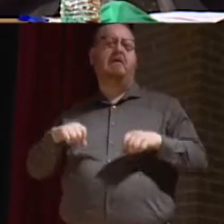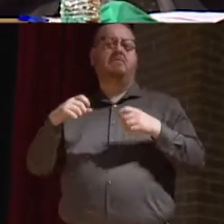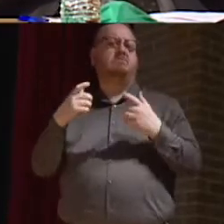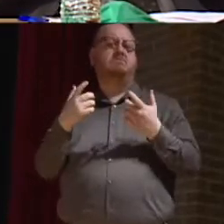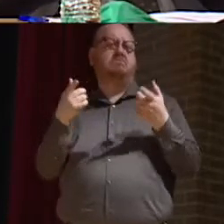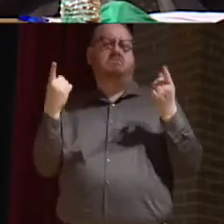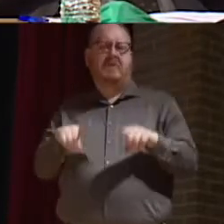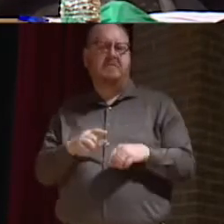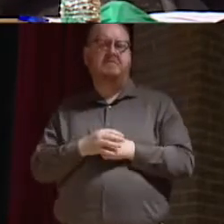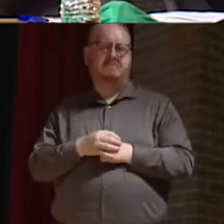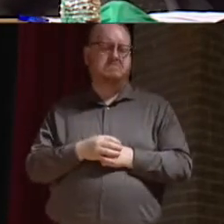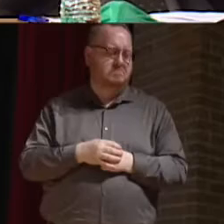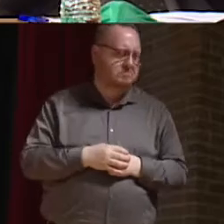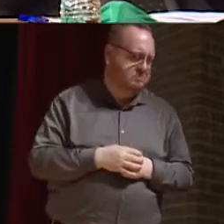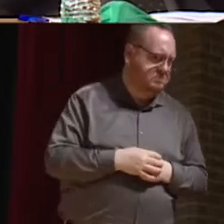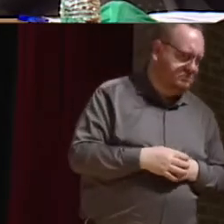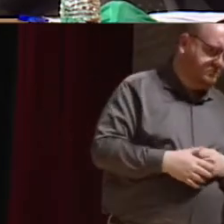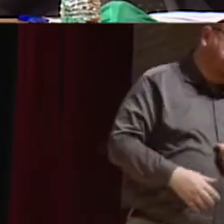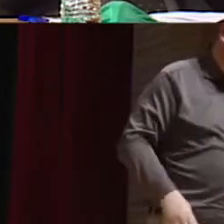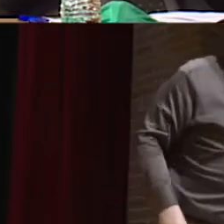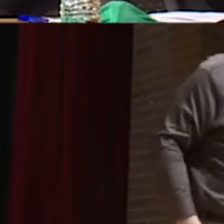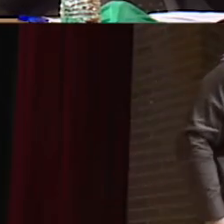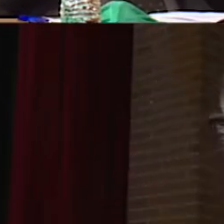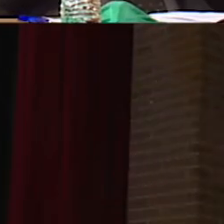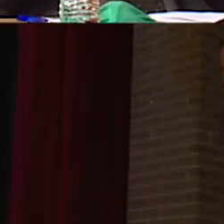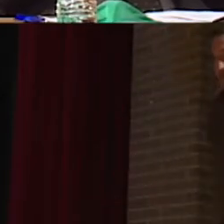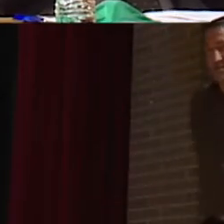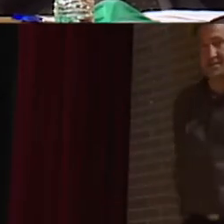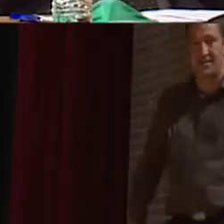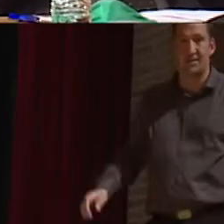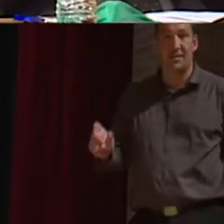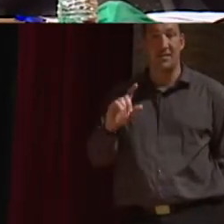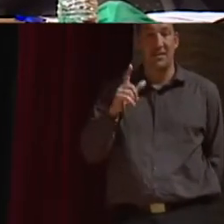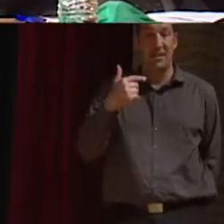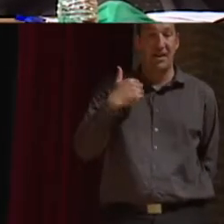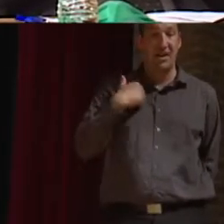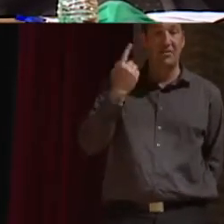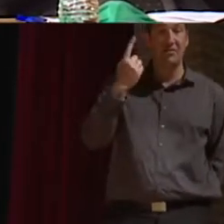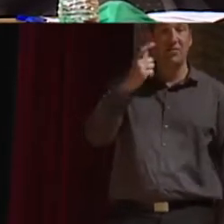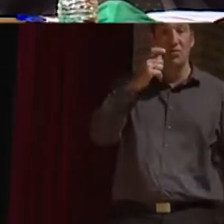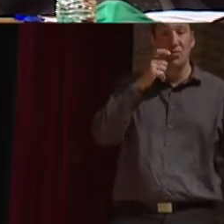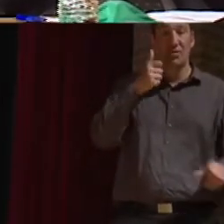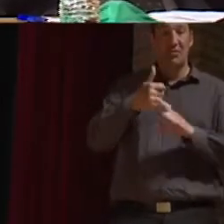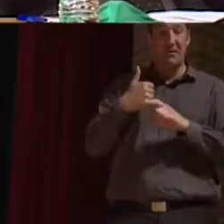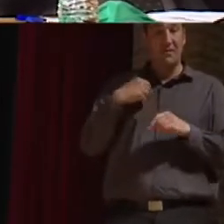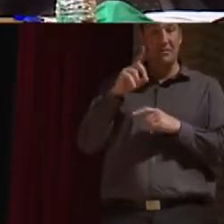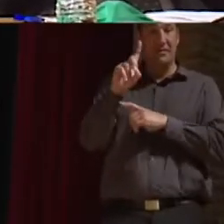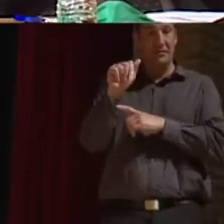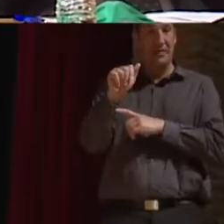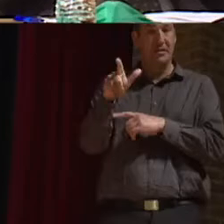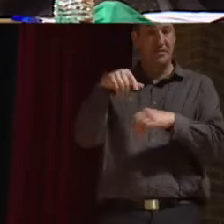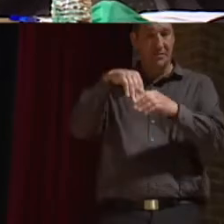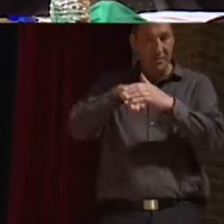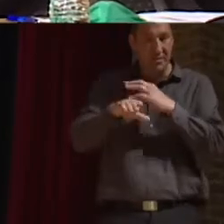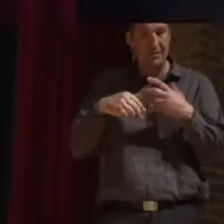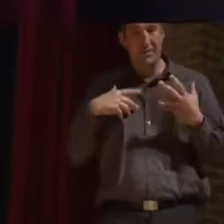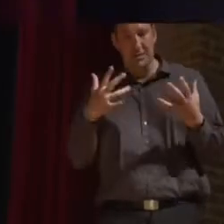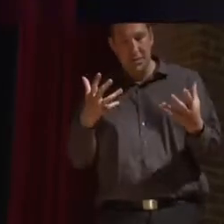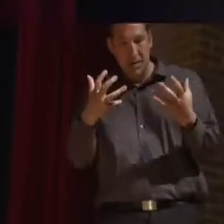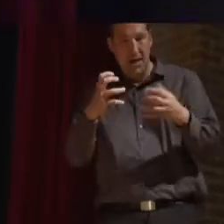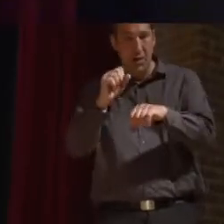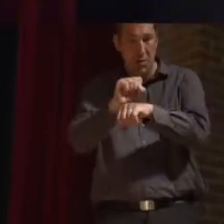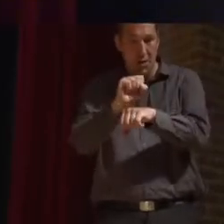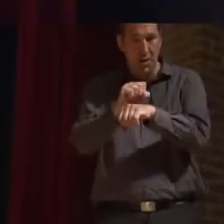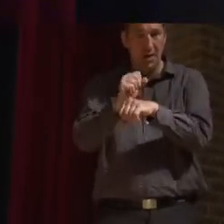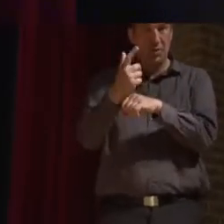you had, like, say you had a special needs person come in for employment, if you had a list of, if you knew what their